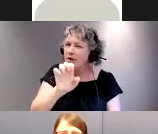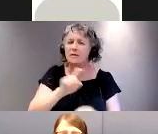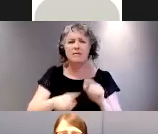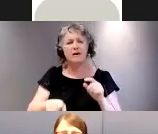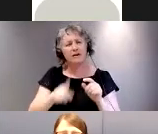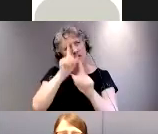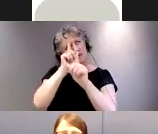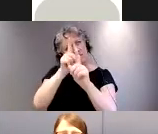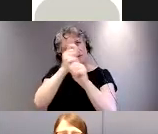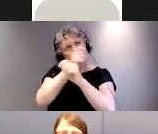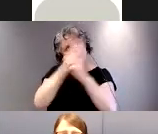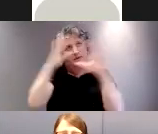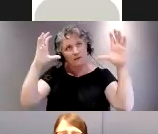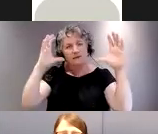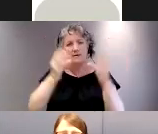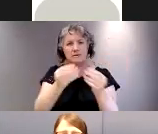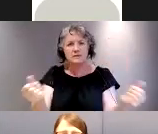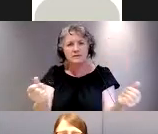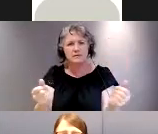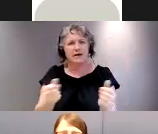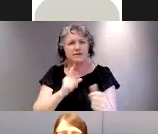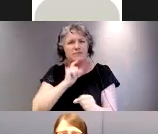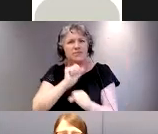solutions, right? And they're not always